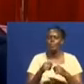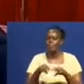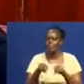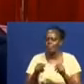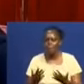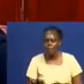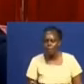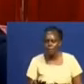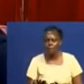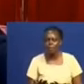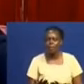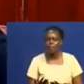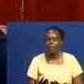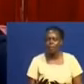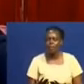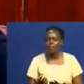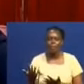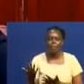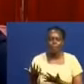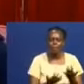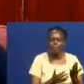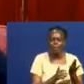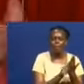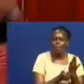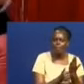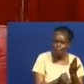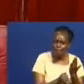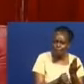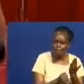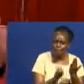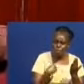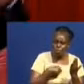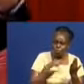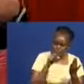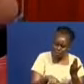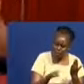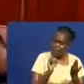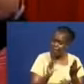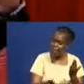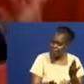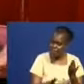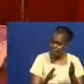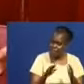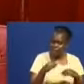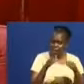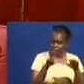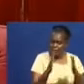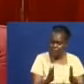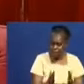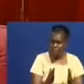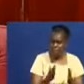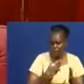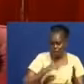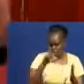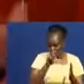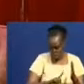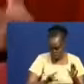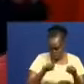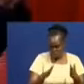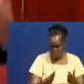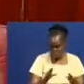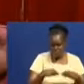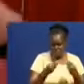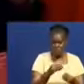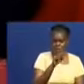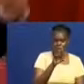mchanga. We are bringing in maize when we are supposed to be planting maize and giving farmers